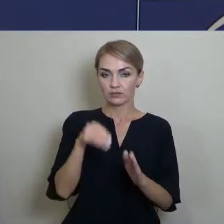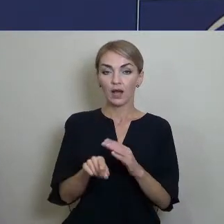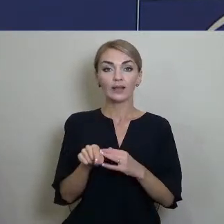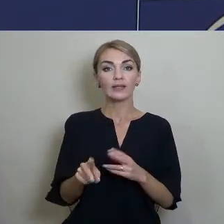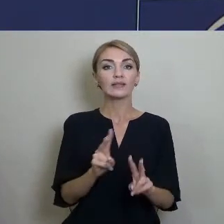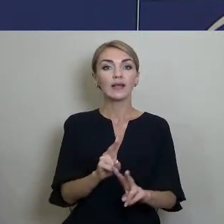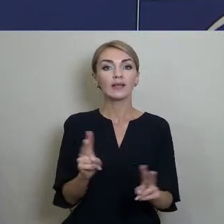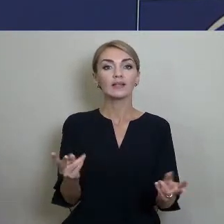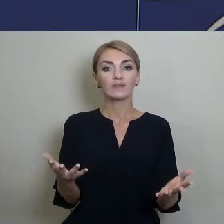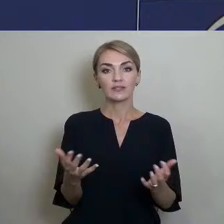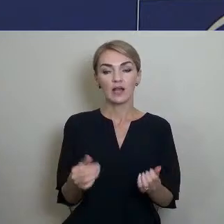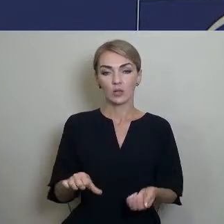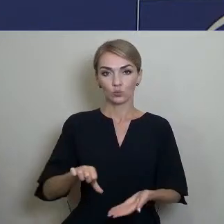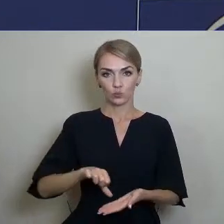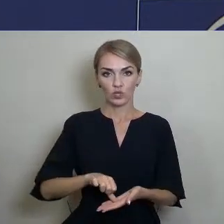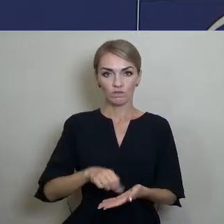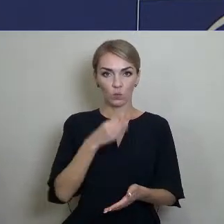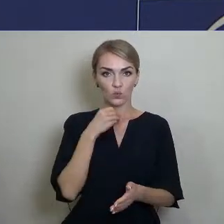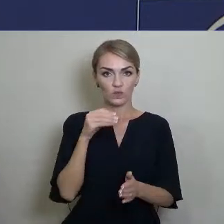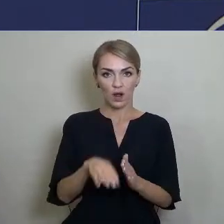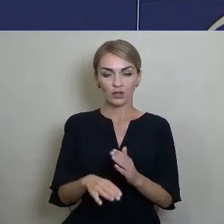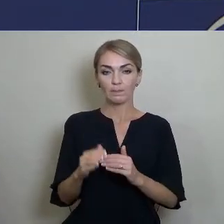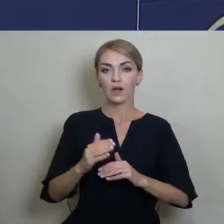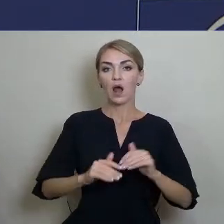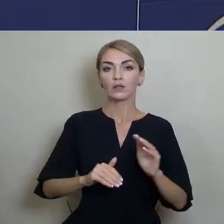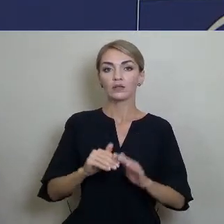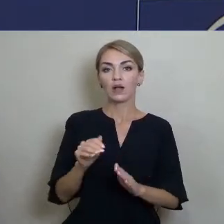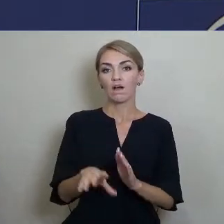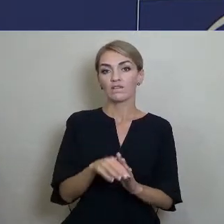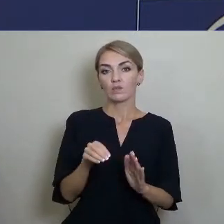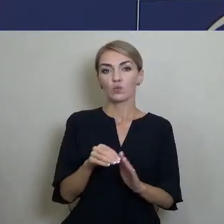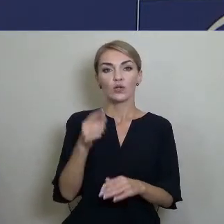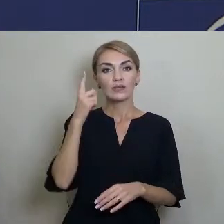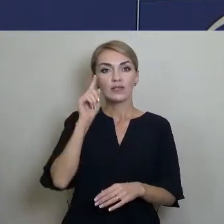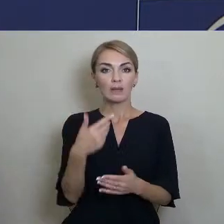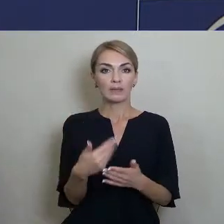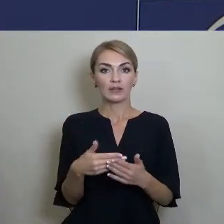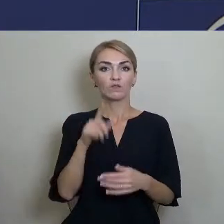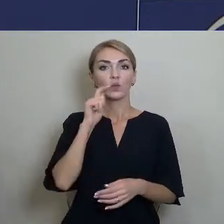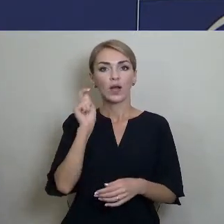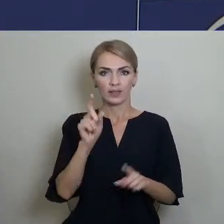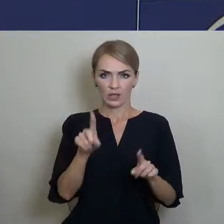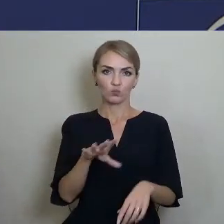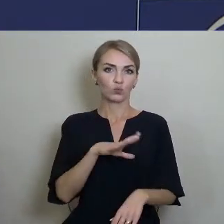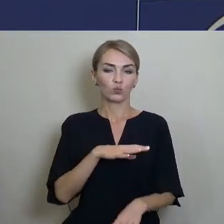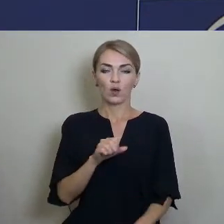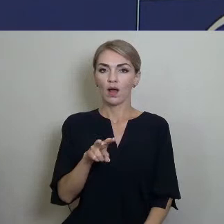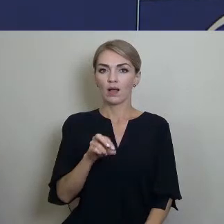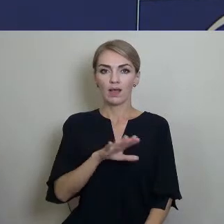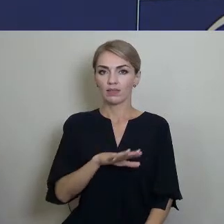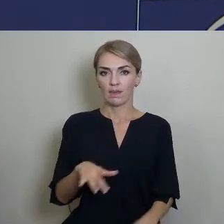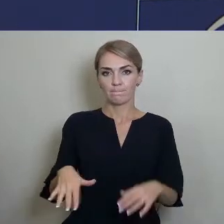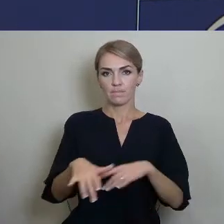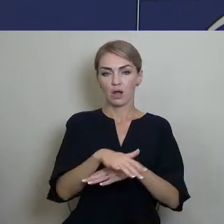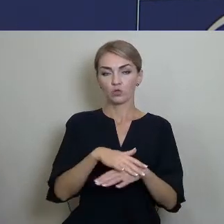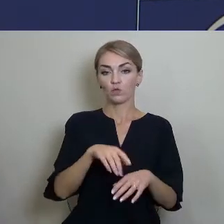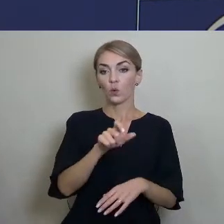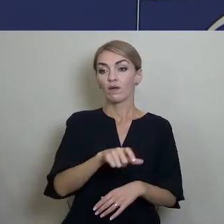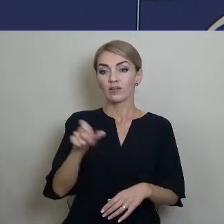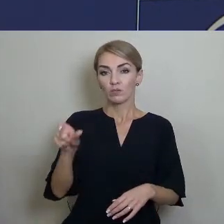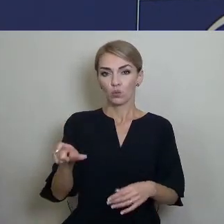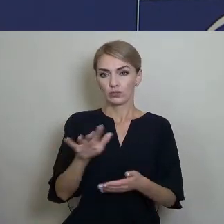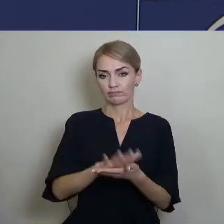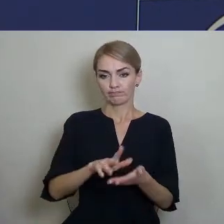the voters that cast their votes, not from the total number. And in some countries